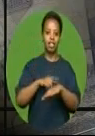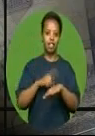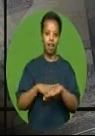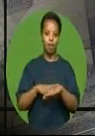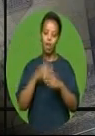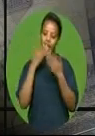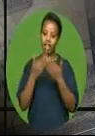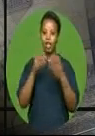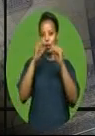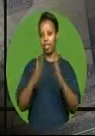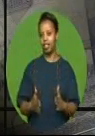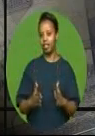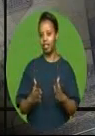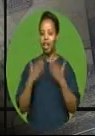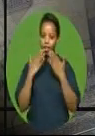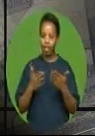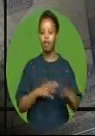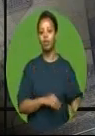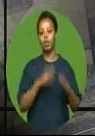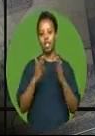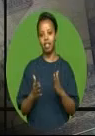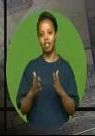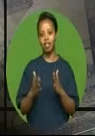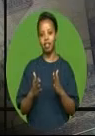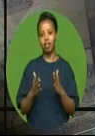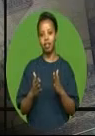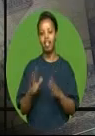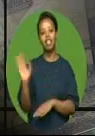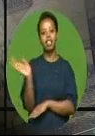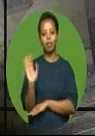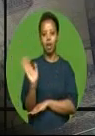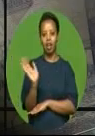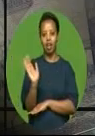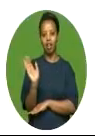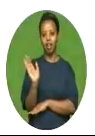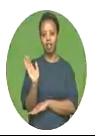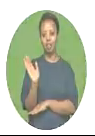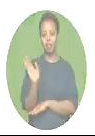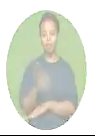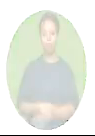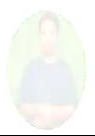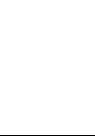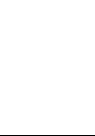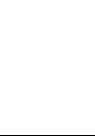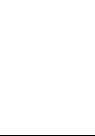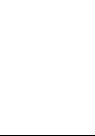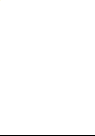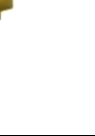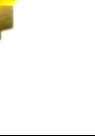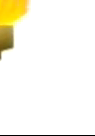time, thank you, teacher. Thank you, students. Goodbye.